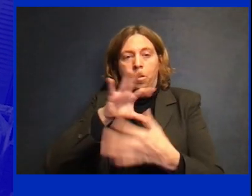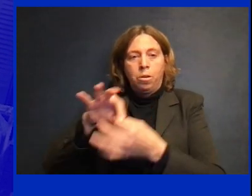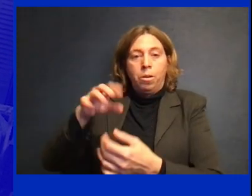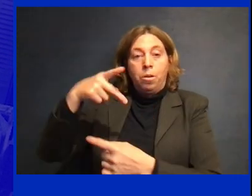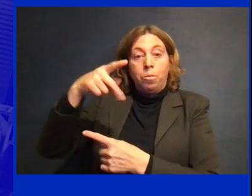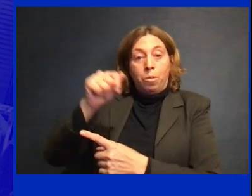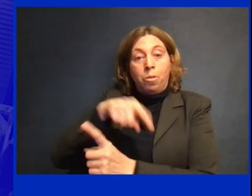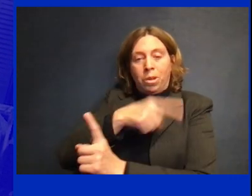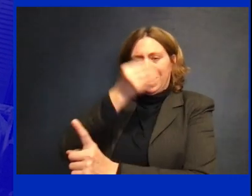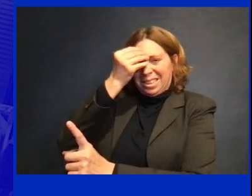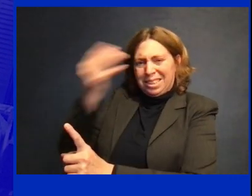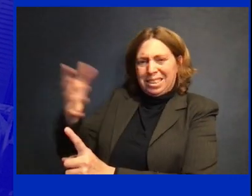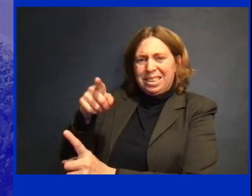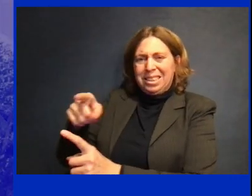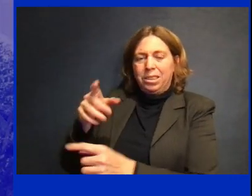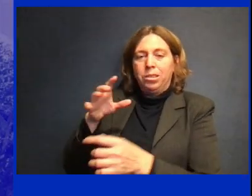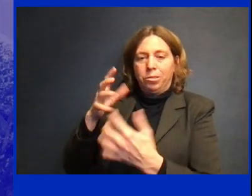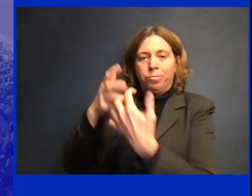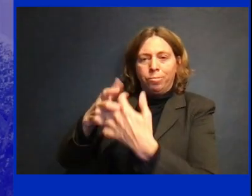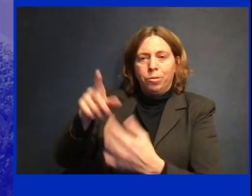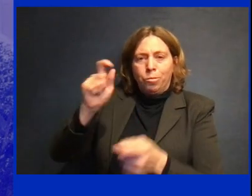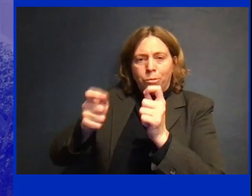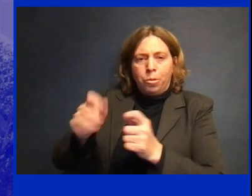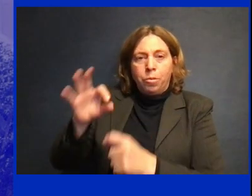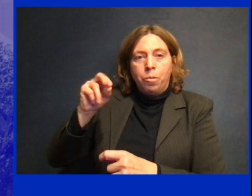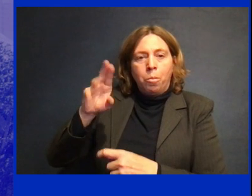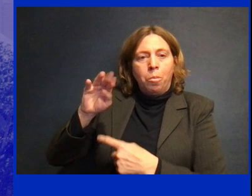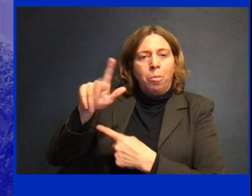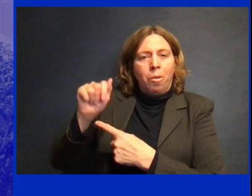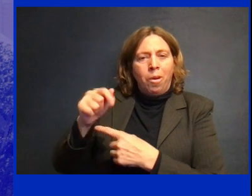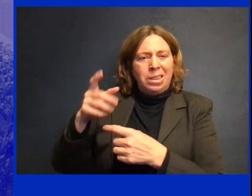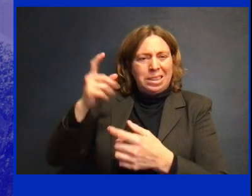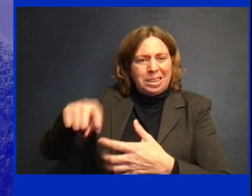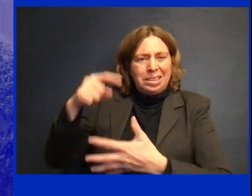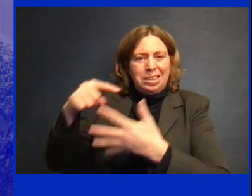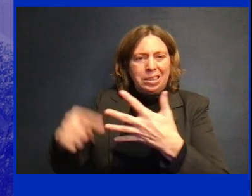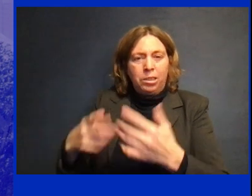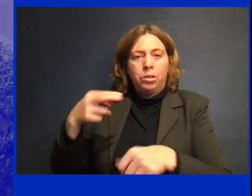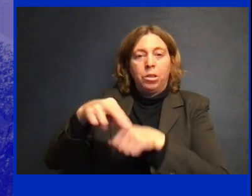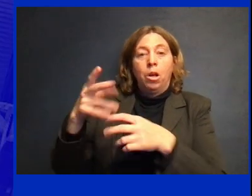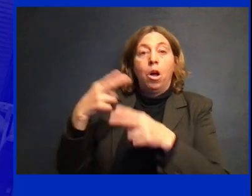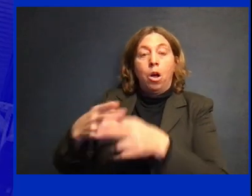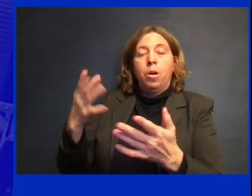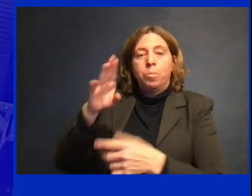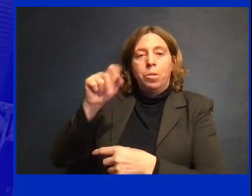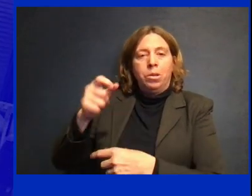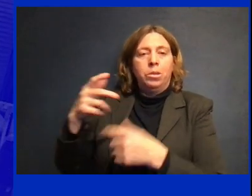for the modified proposed project, which is referred to as the Bus Terminal Replacement Project.